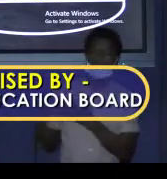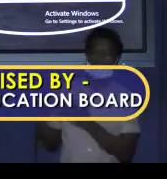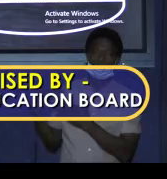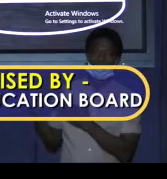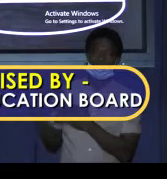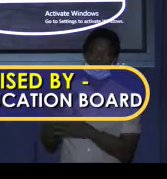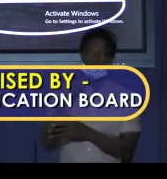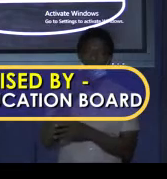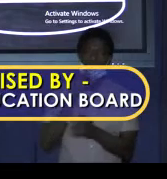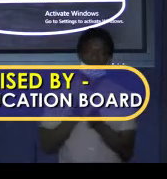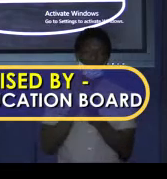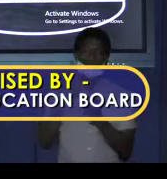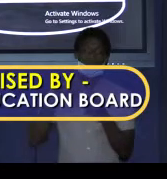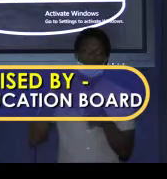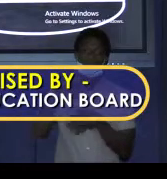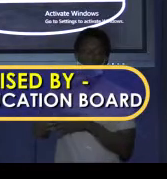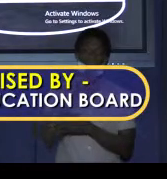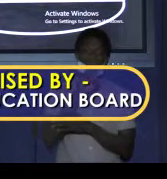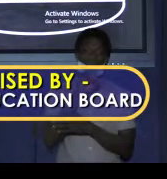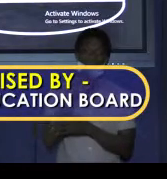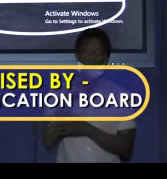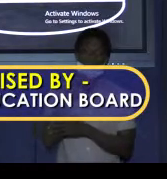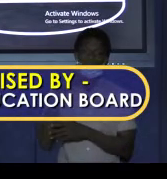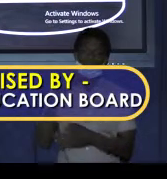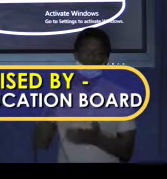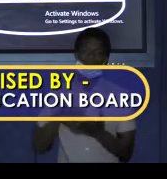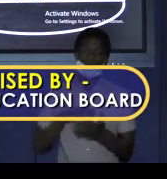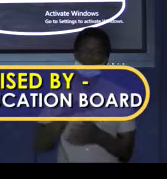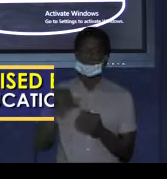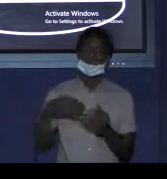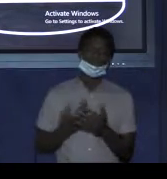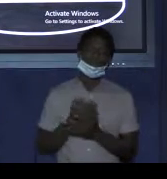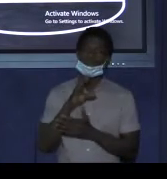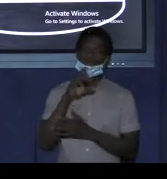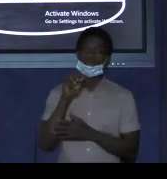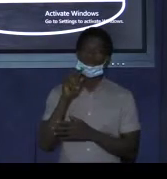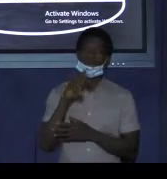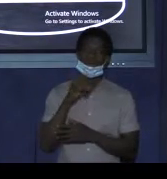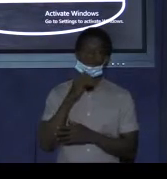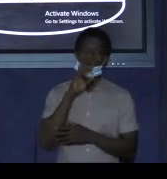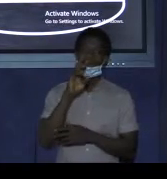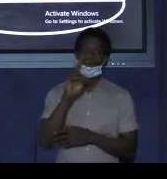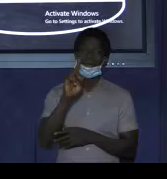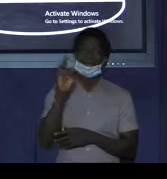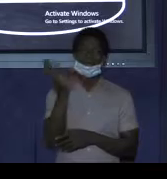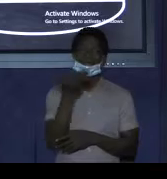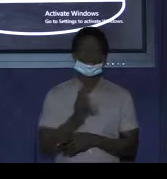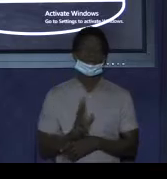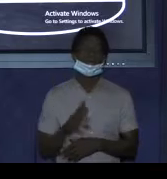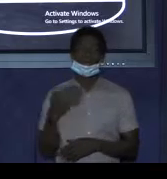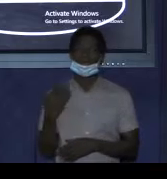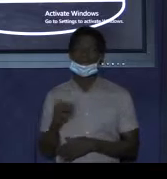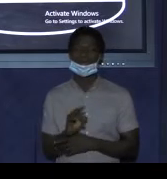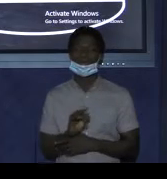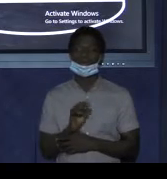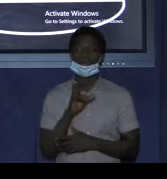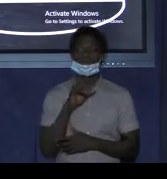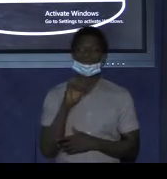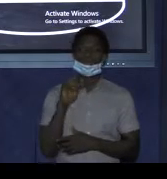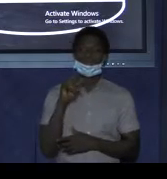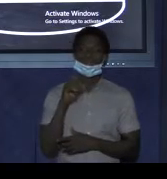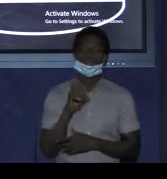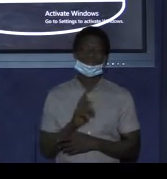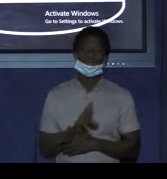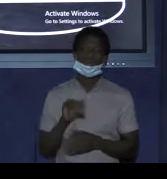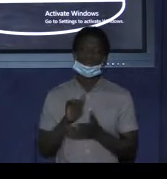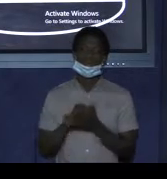earlier, you were asked to find the volume of this cone. And usually all cones are one-third of the cylinder that has the